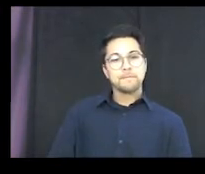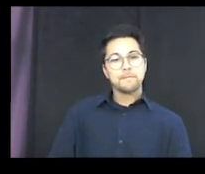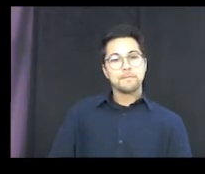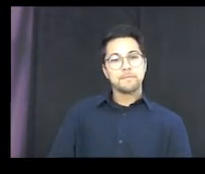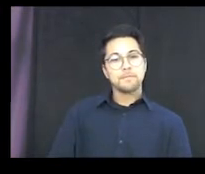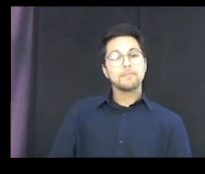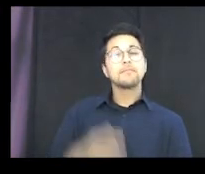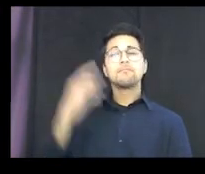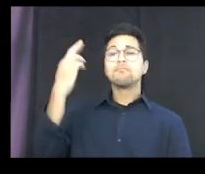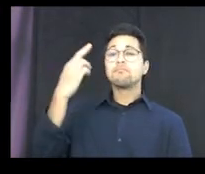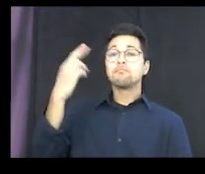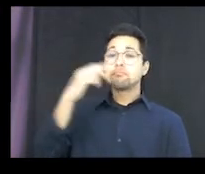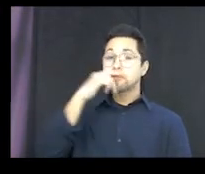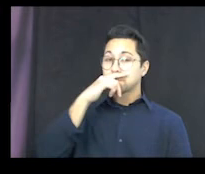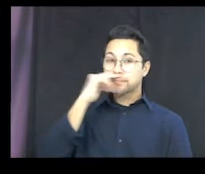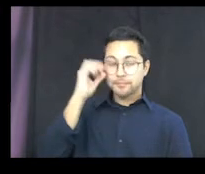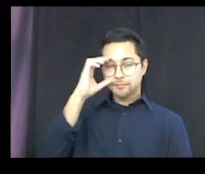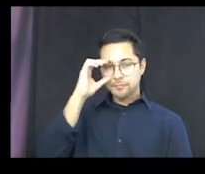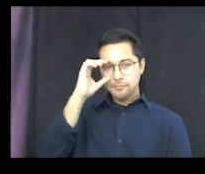because it